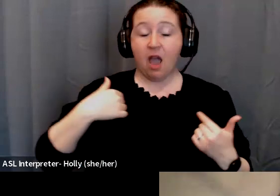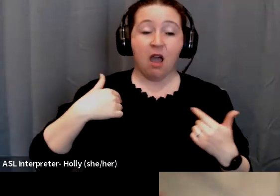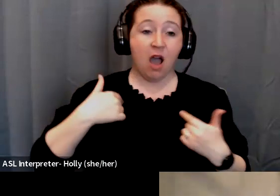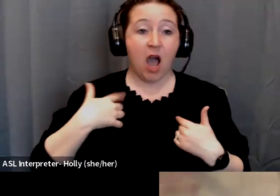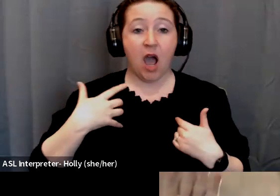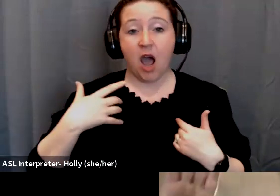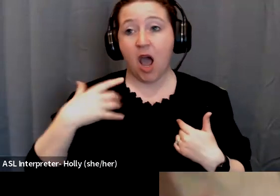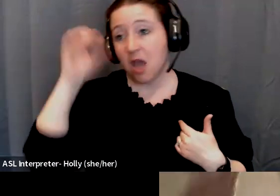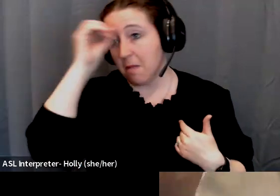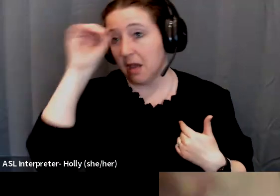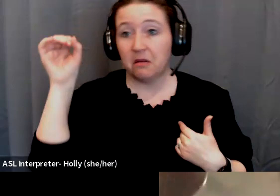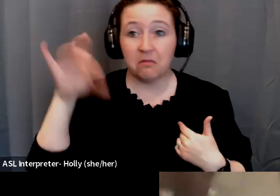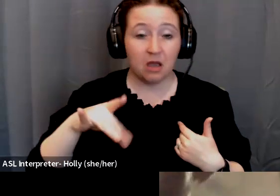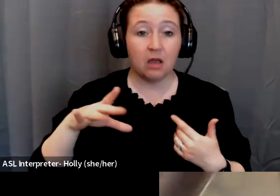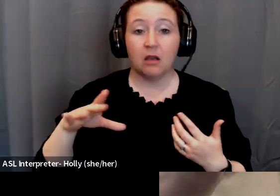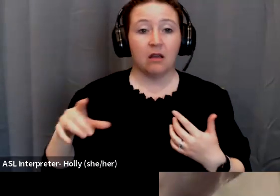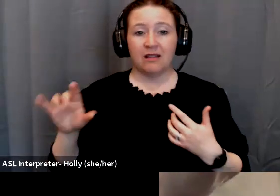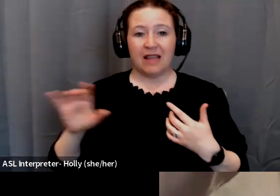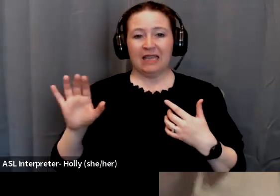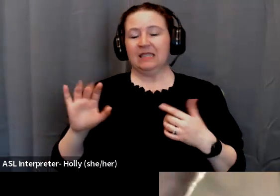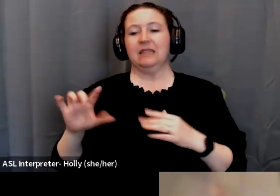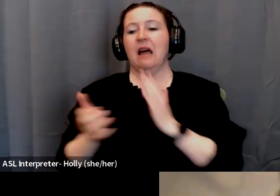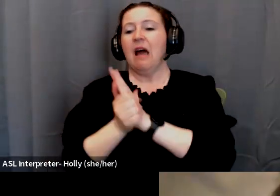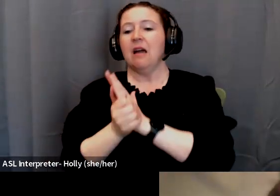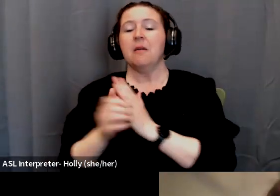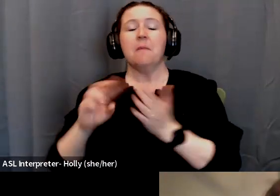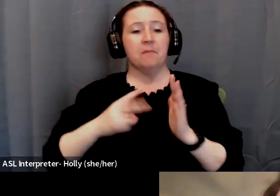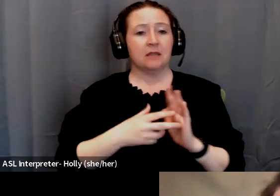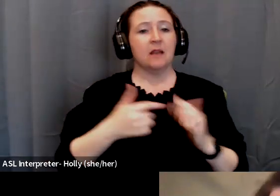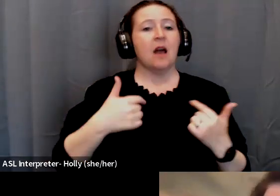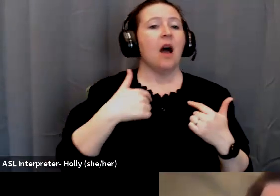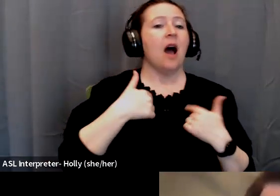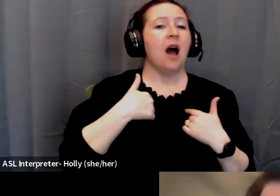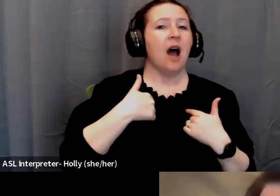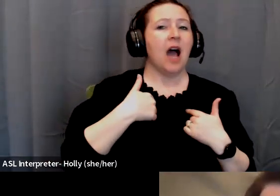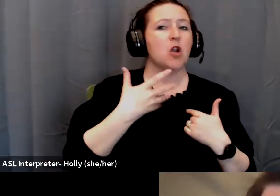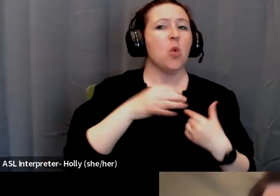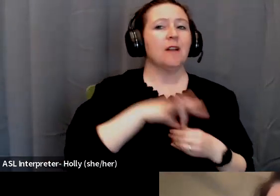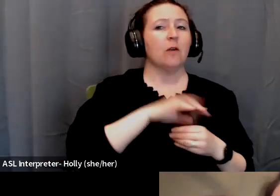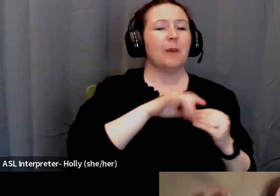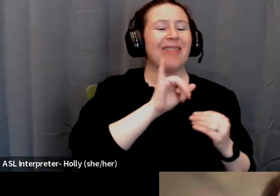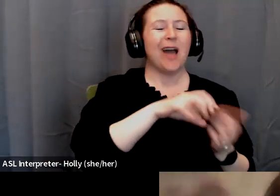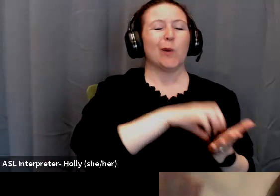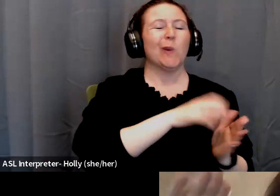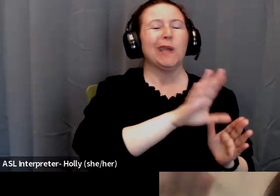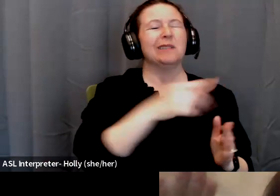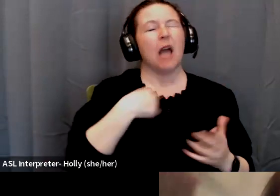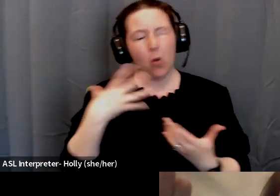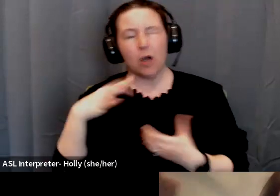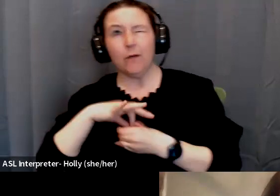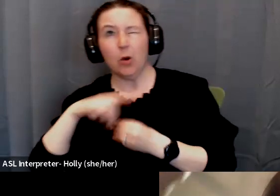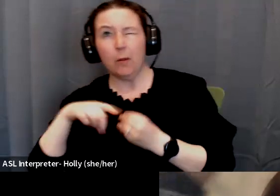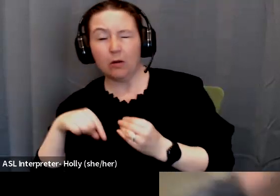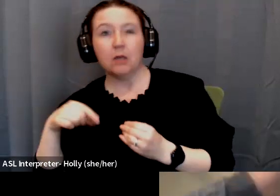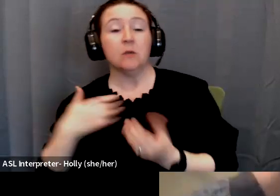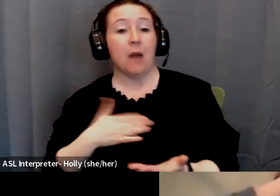cookies. That's saying, let's not vote about that. Listen to what I have to say. Let's vote about what I want to say. My motion